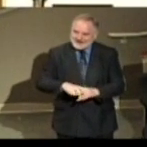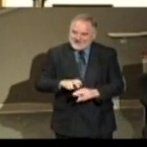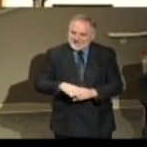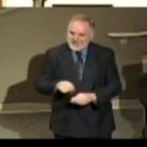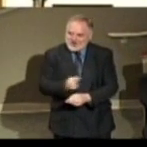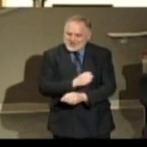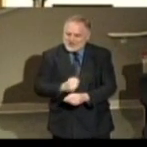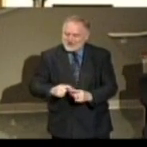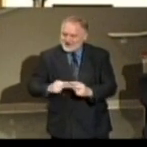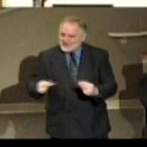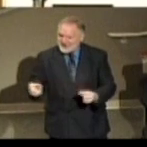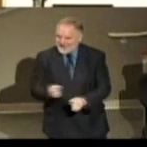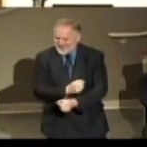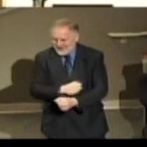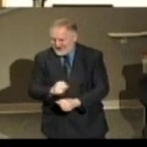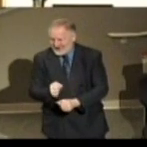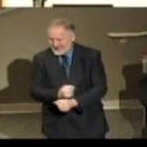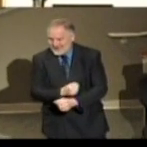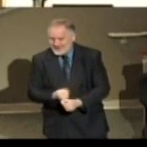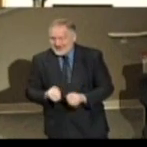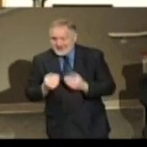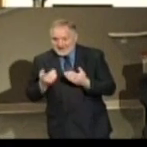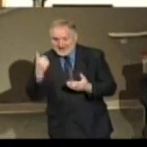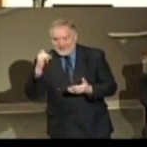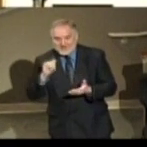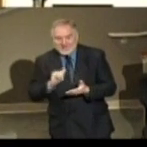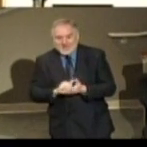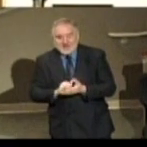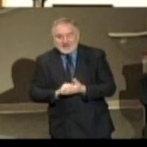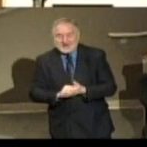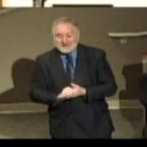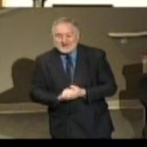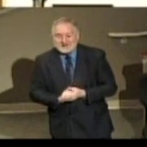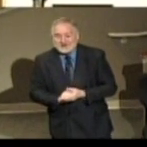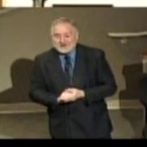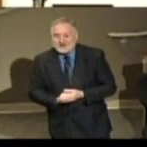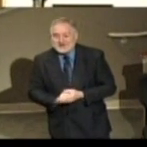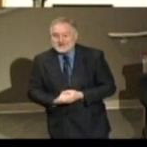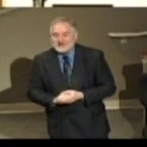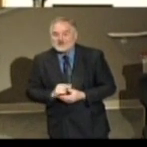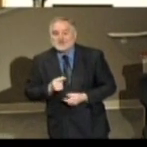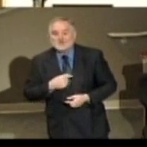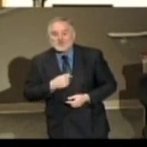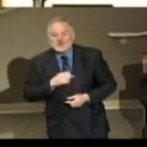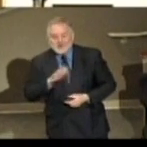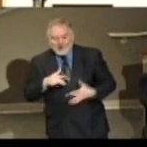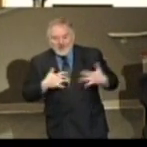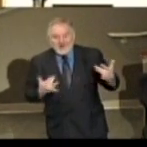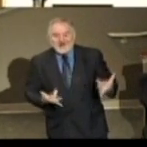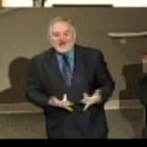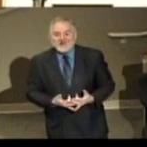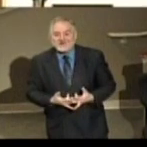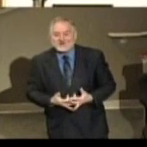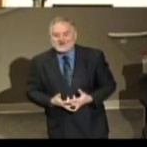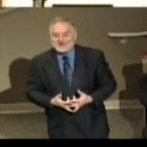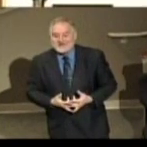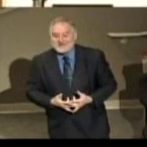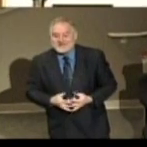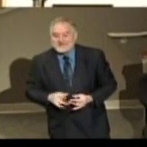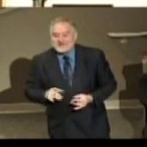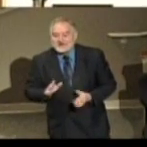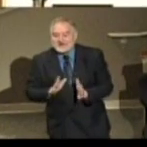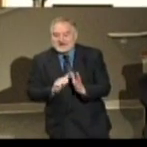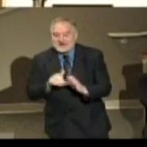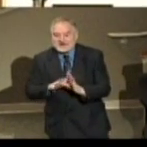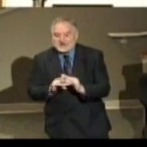great song. Thank you for that. That was heart-touching. How many of you that spoke to your heart? It sure did to mine. Turn in your